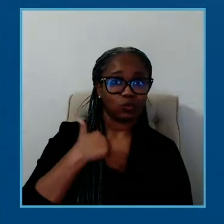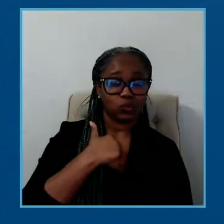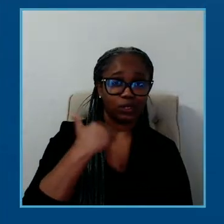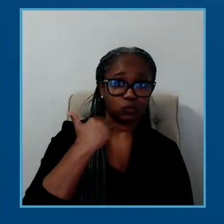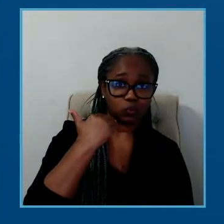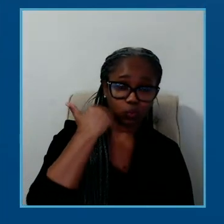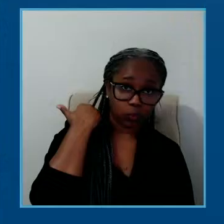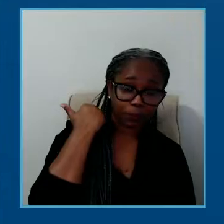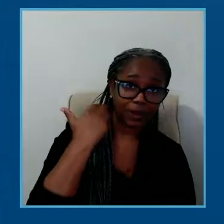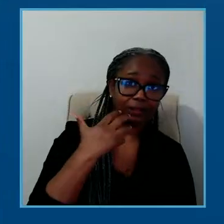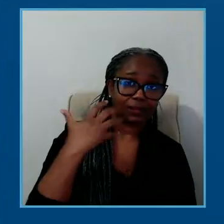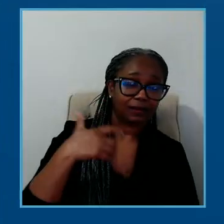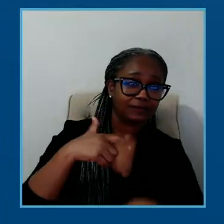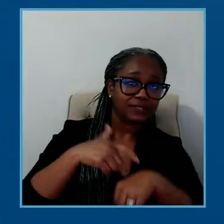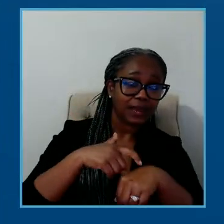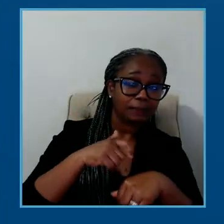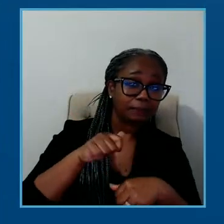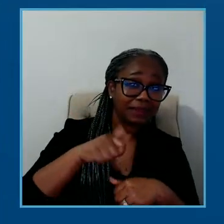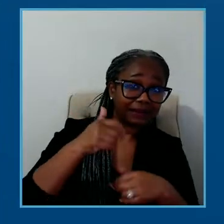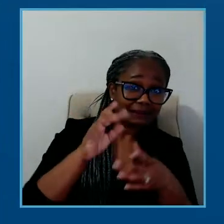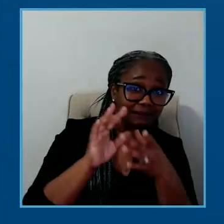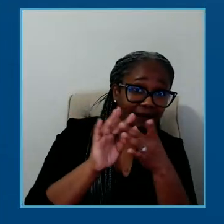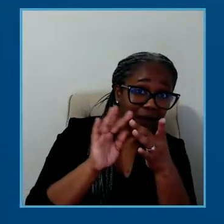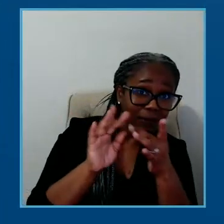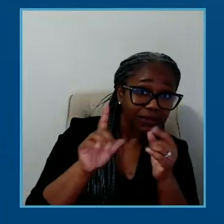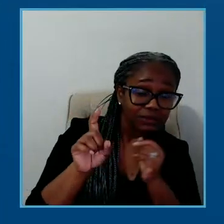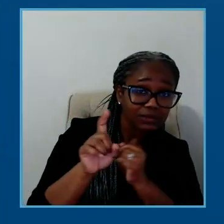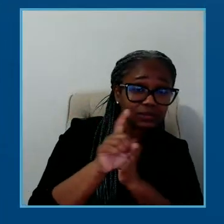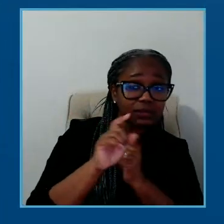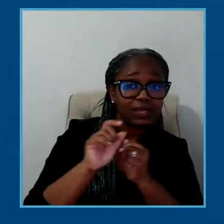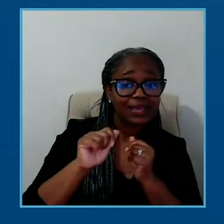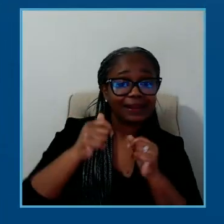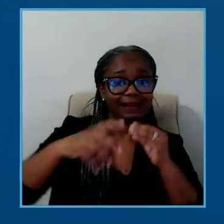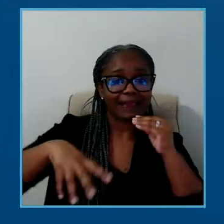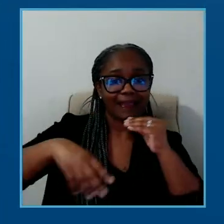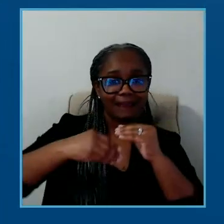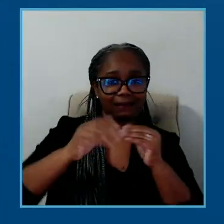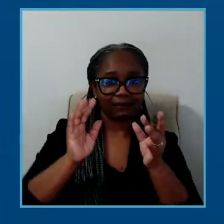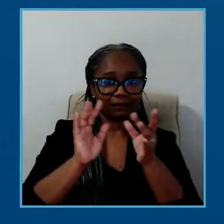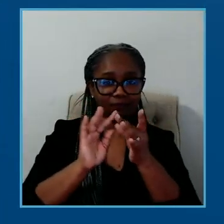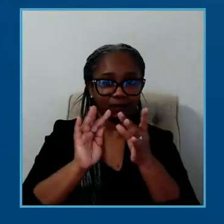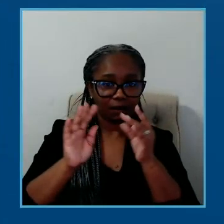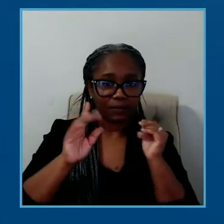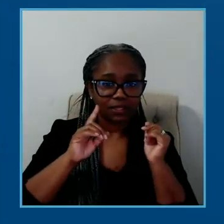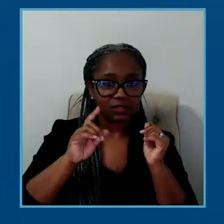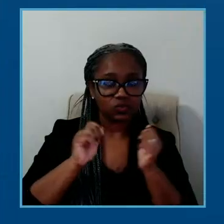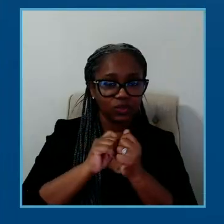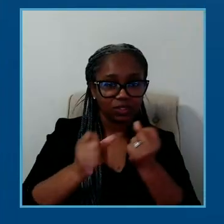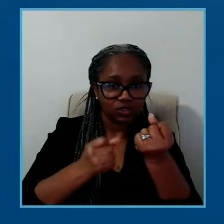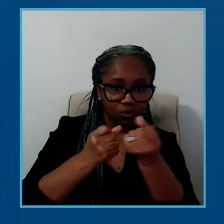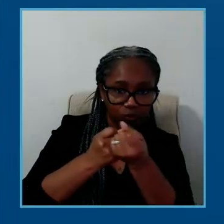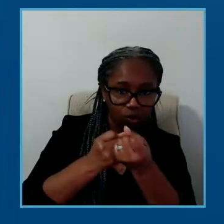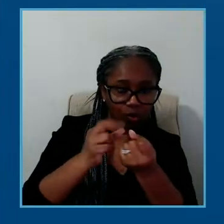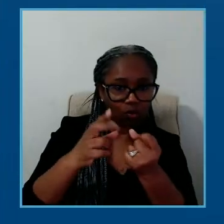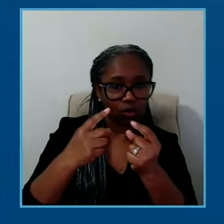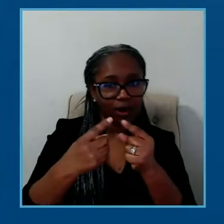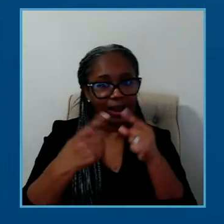any comments any additional comments in support or opposition?